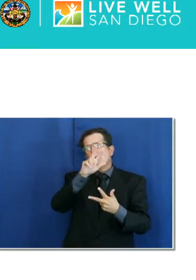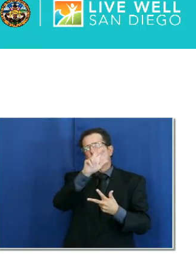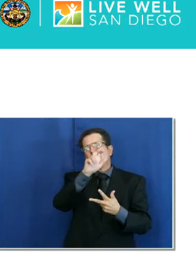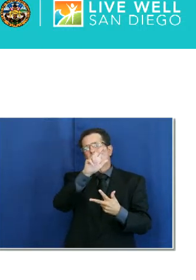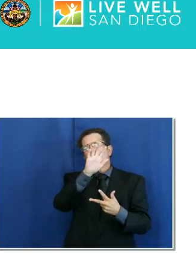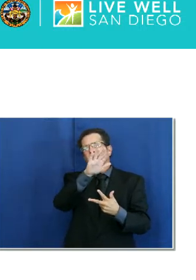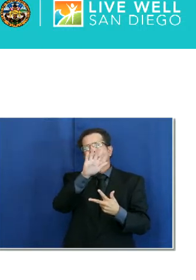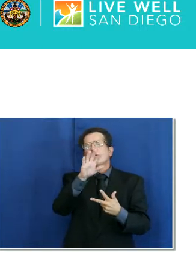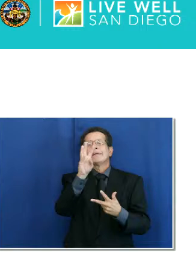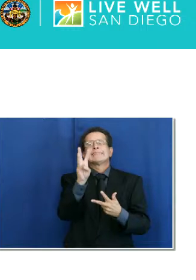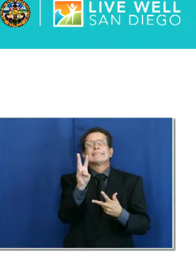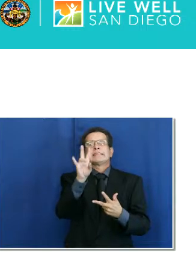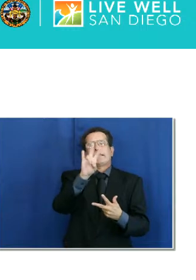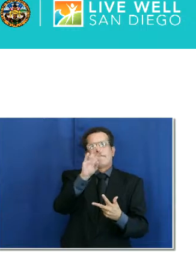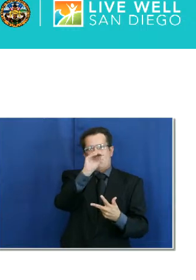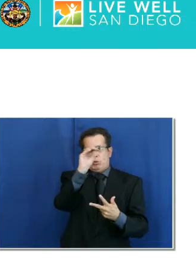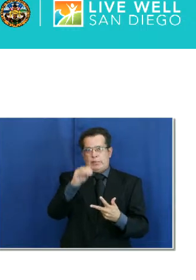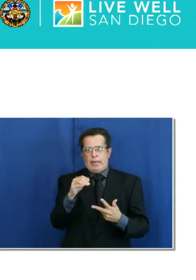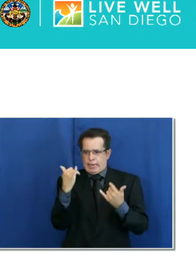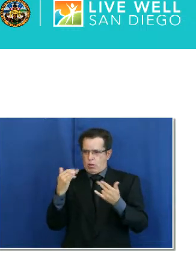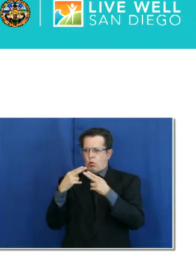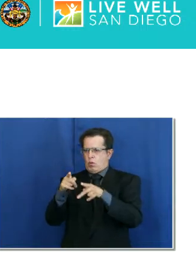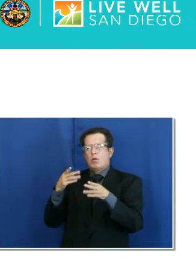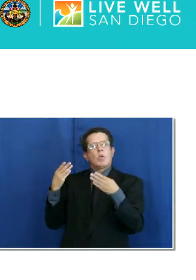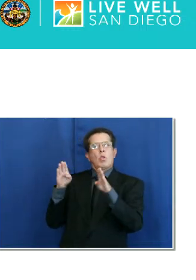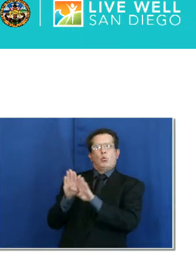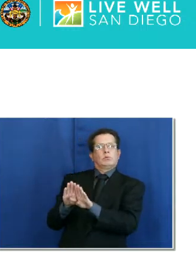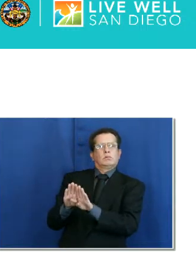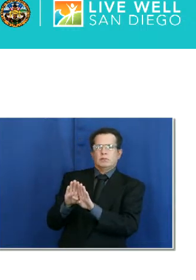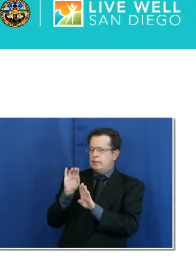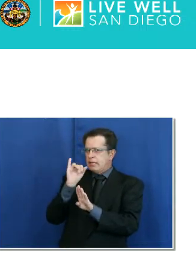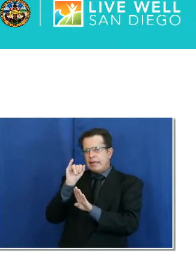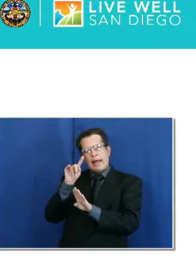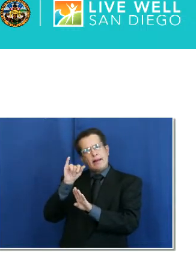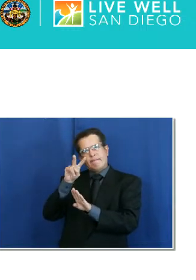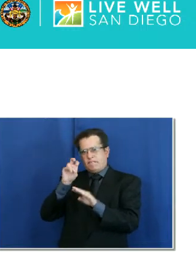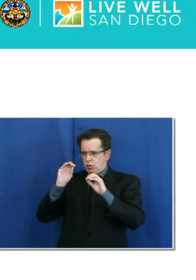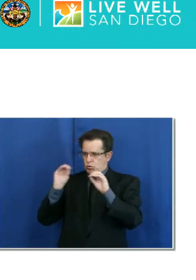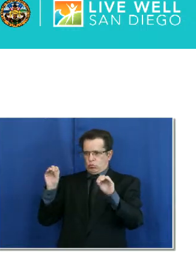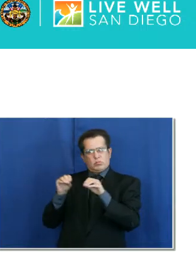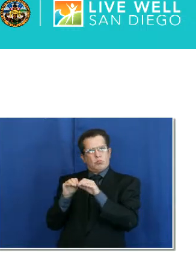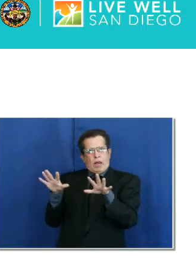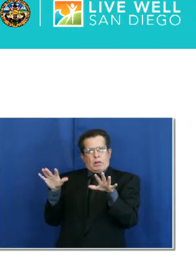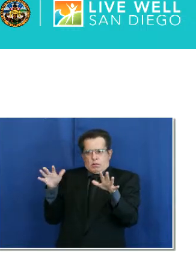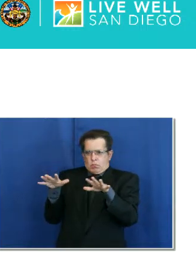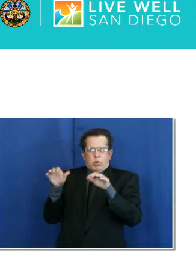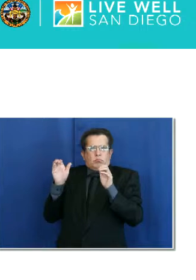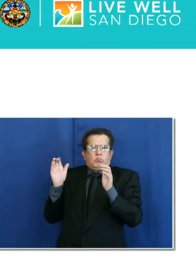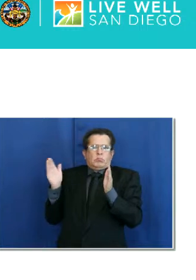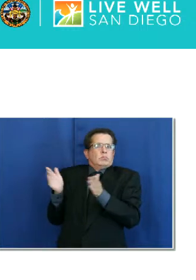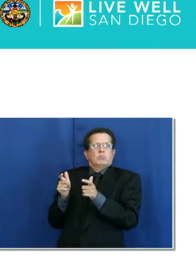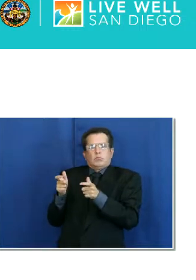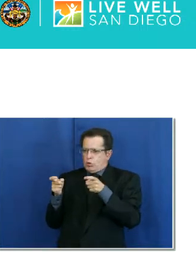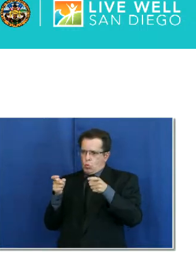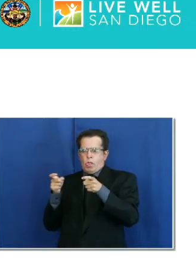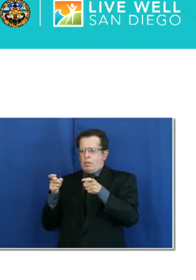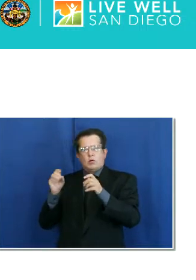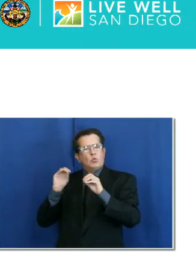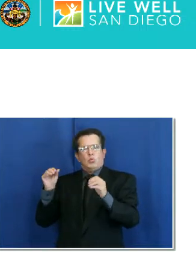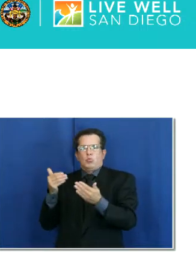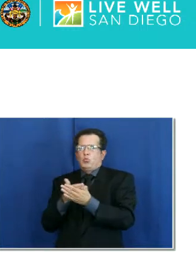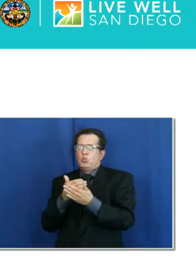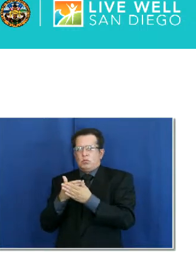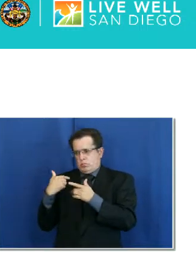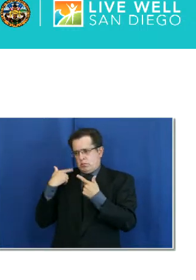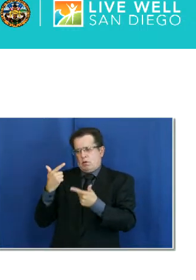255 or 67% are now closed or inactive, meaning there have been no new cases reported at these settings in the